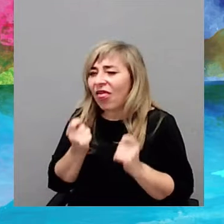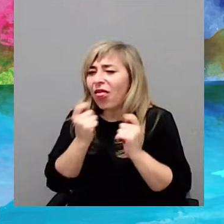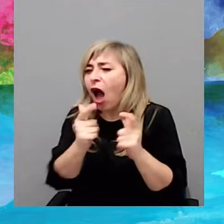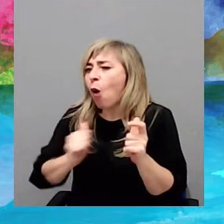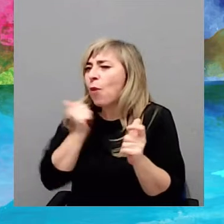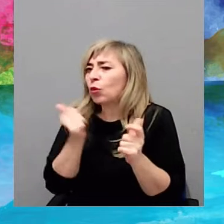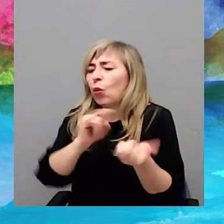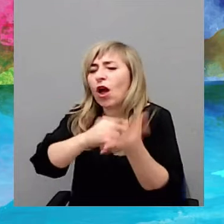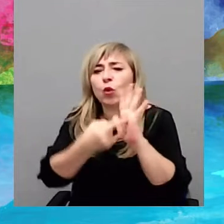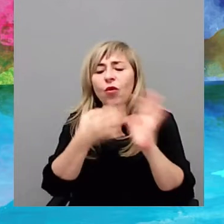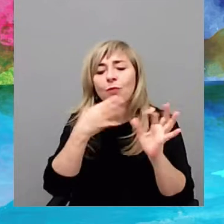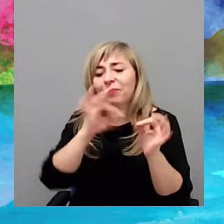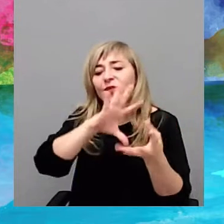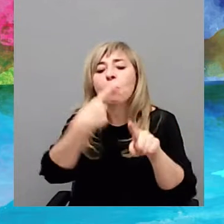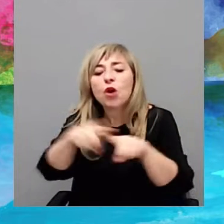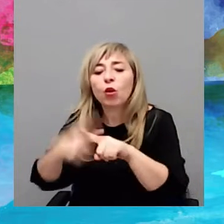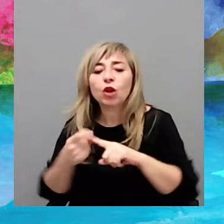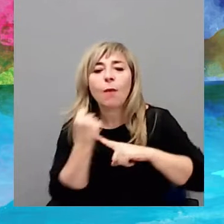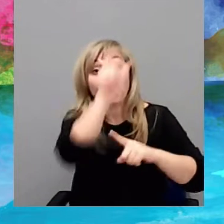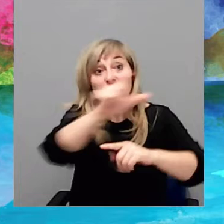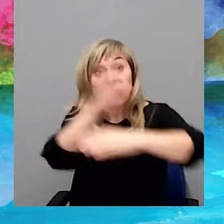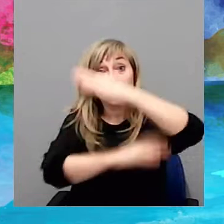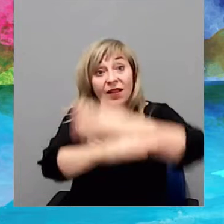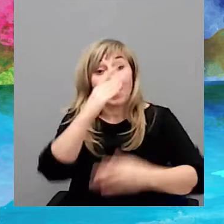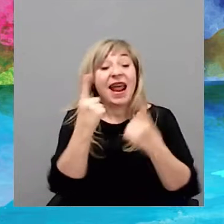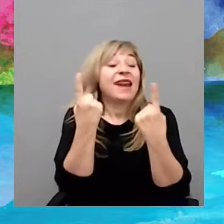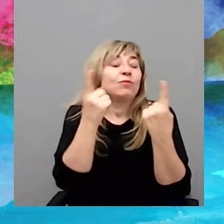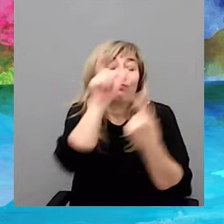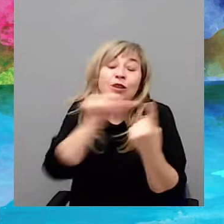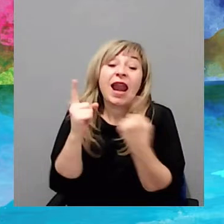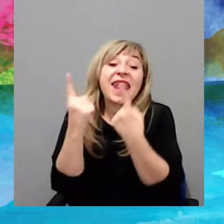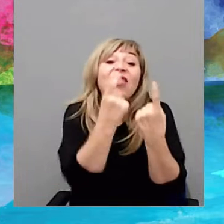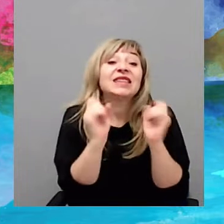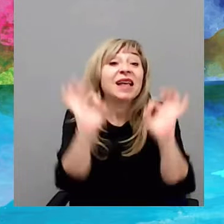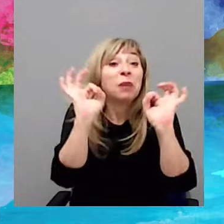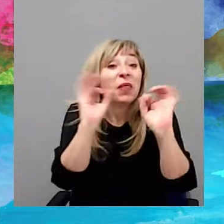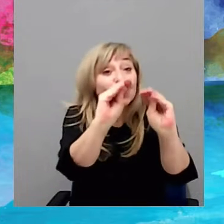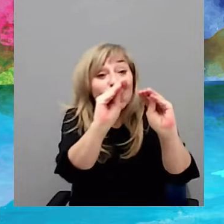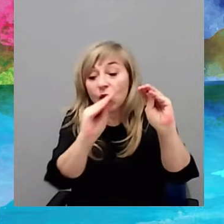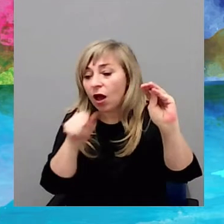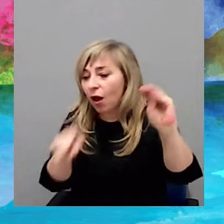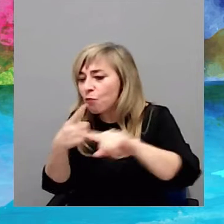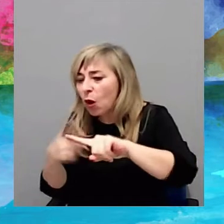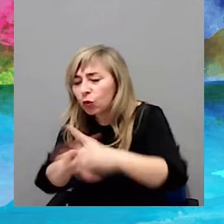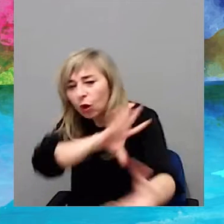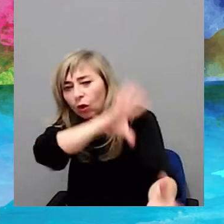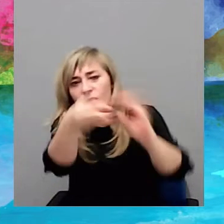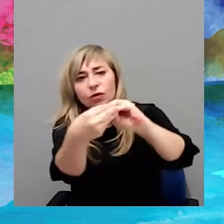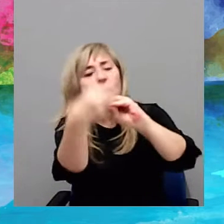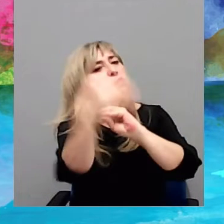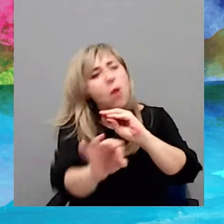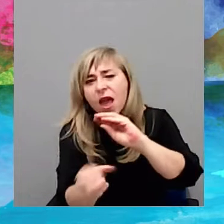solutions for personalized support products for people with special needs. Now,